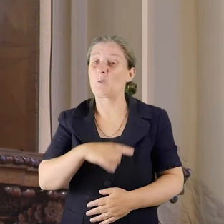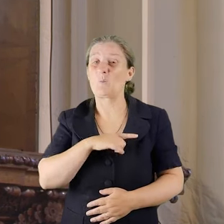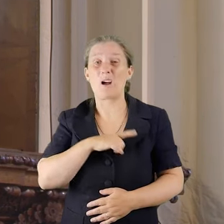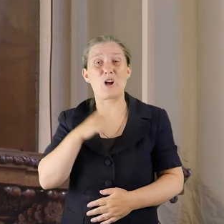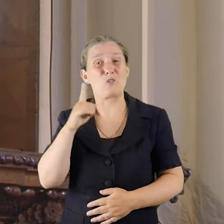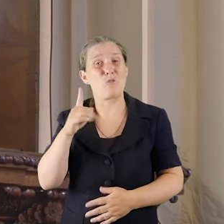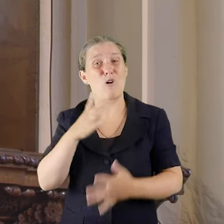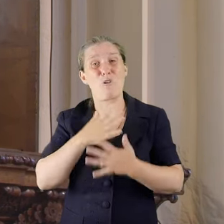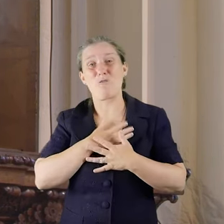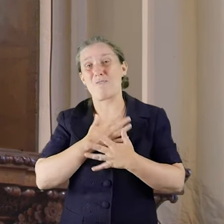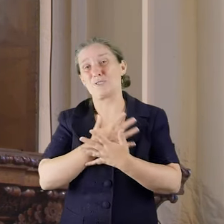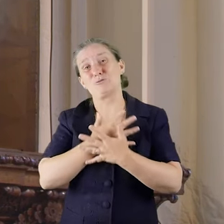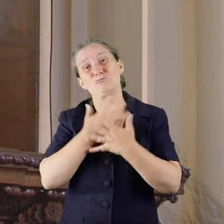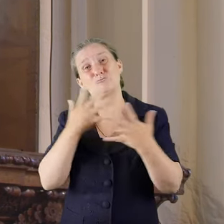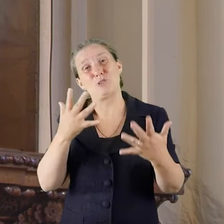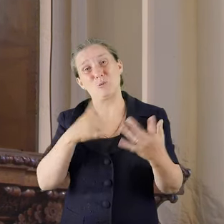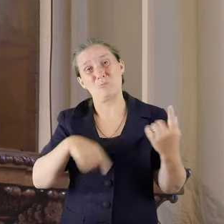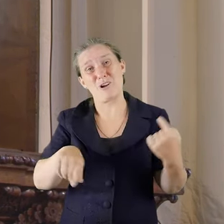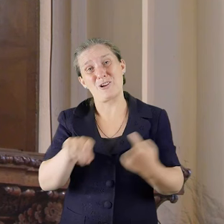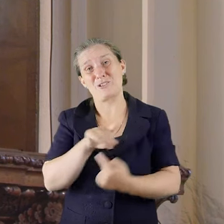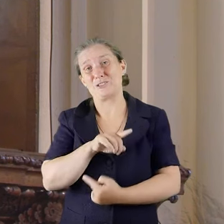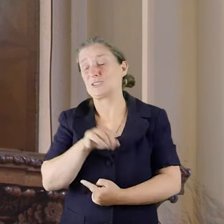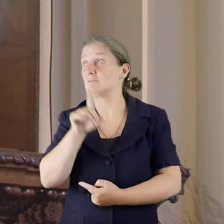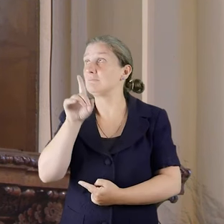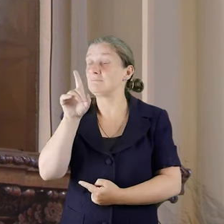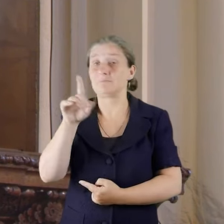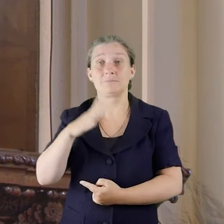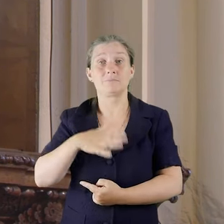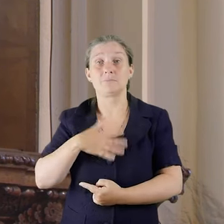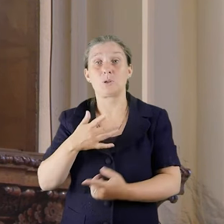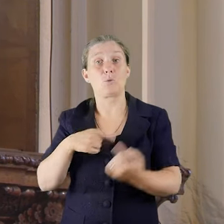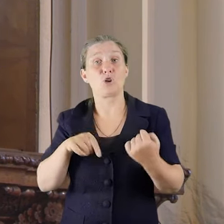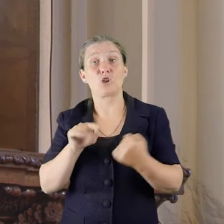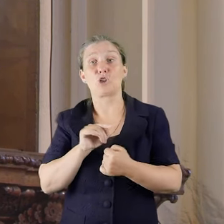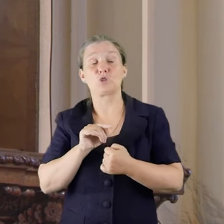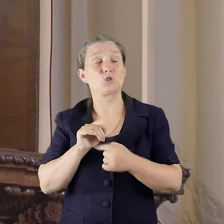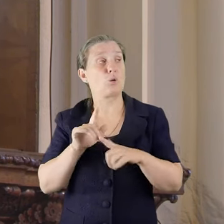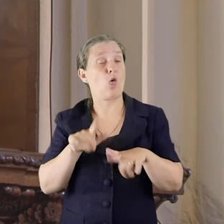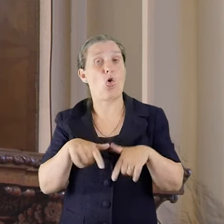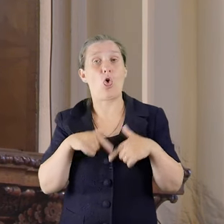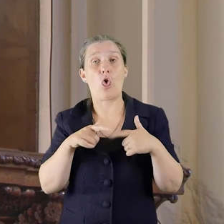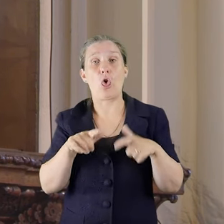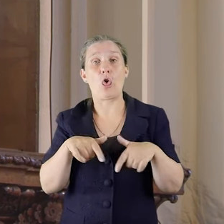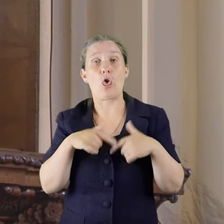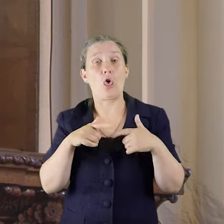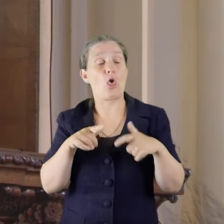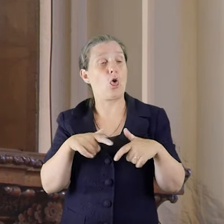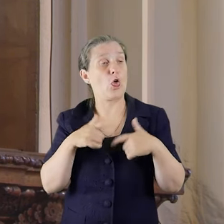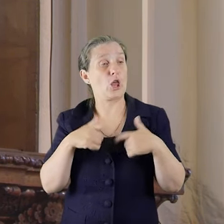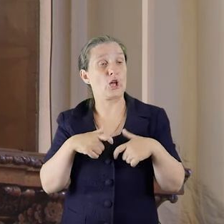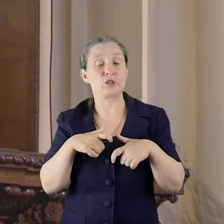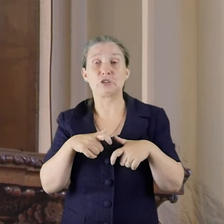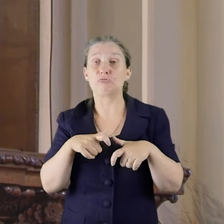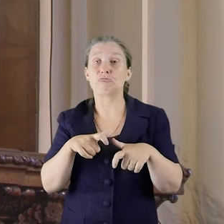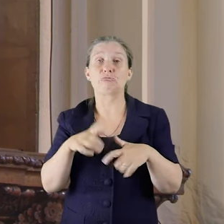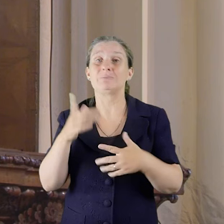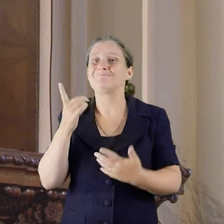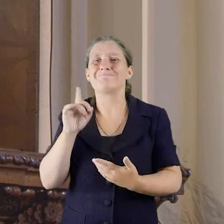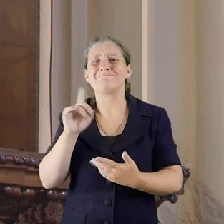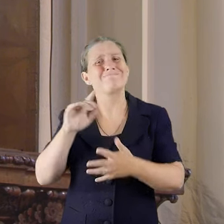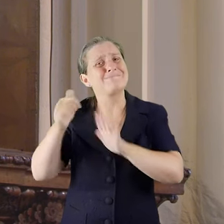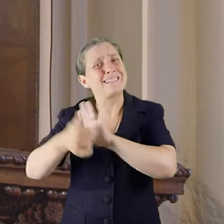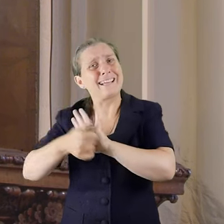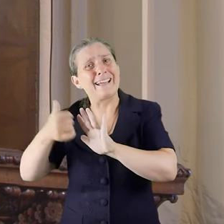Because God loves us so much, he doesn't want us to just stay as we are. He